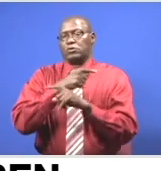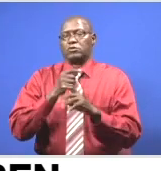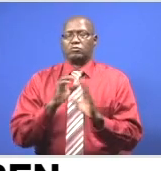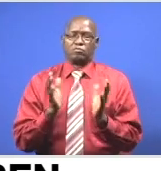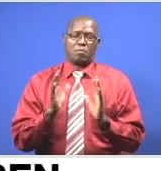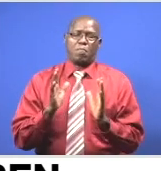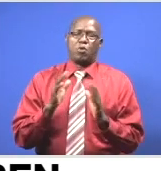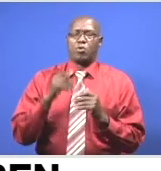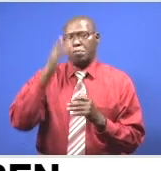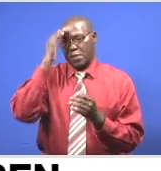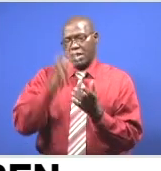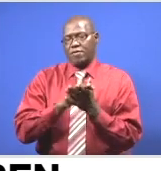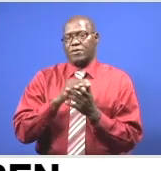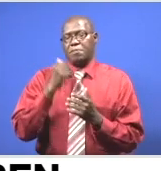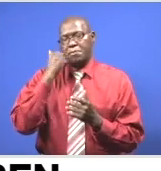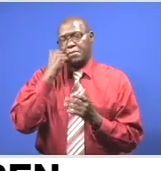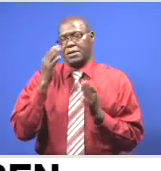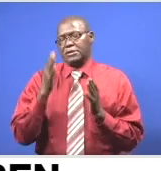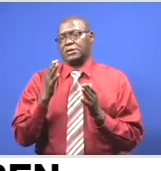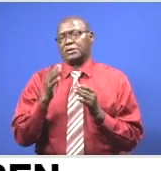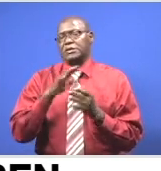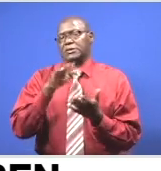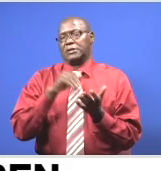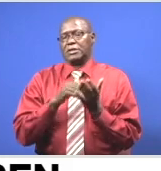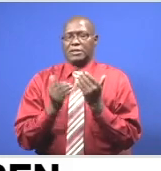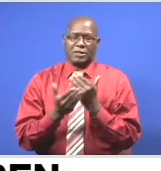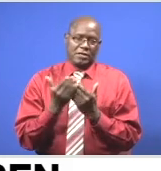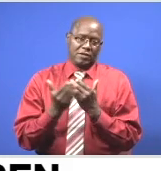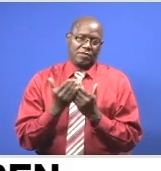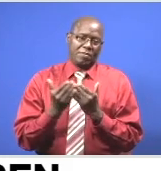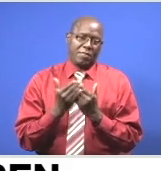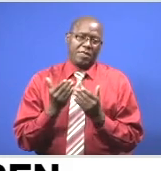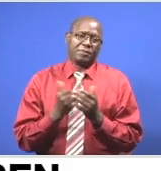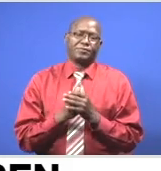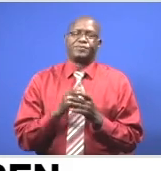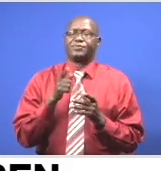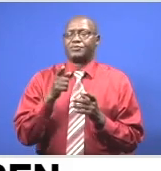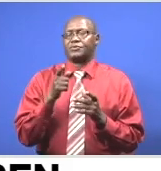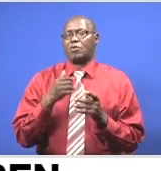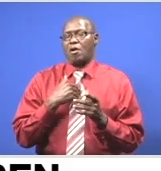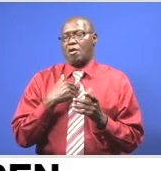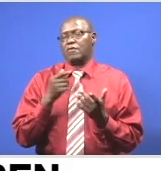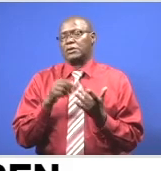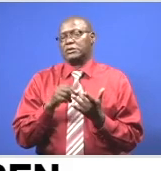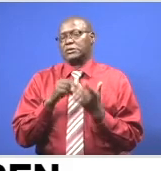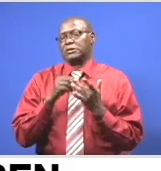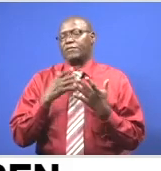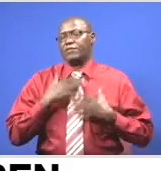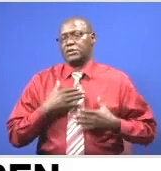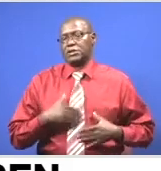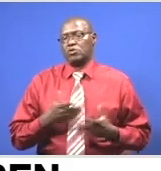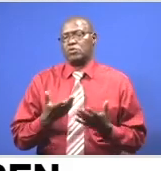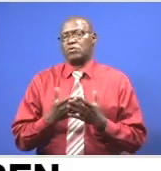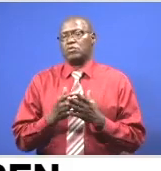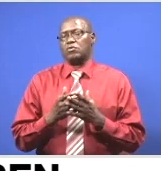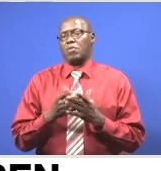patient-centered care. Unlike Down syndrome, cerebral palsy doesn't necessarily cause distinct physical features. It's predominantly